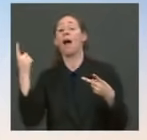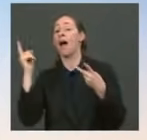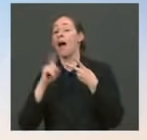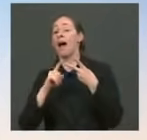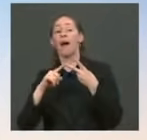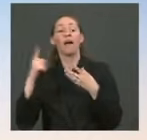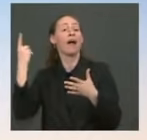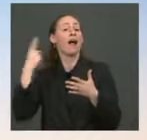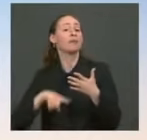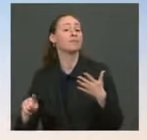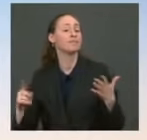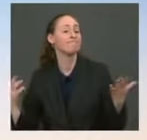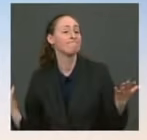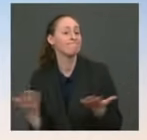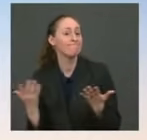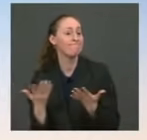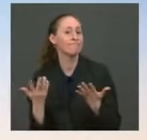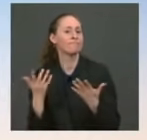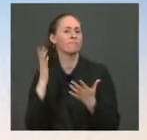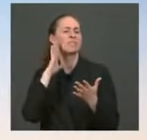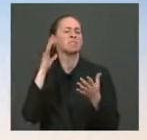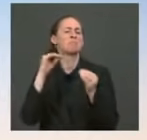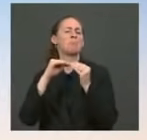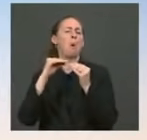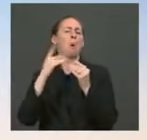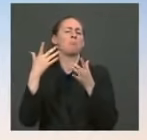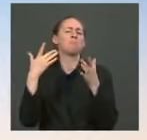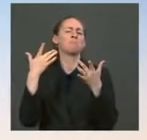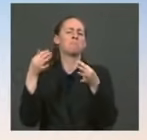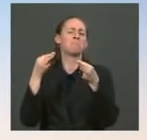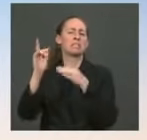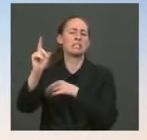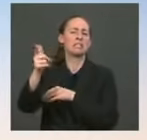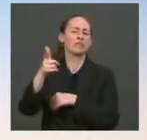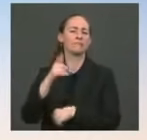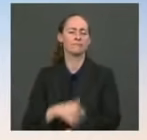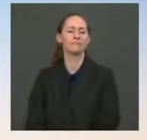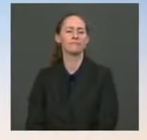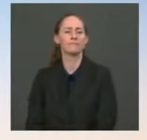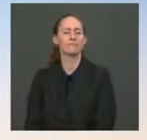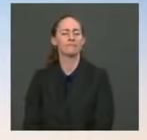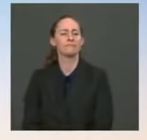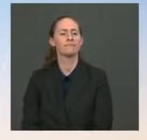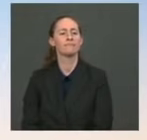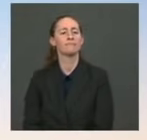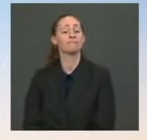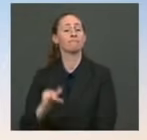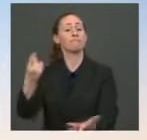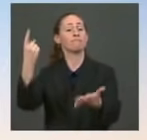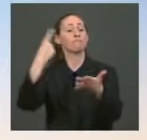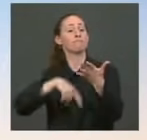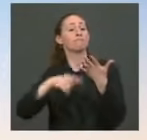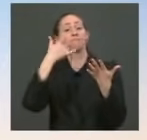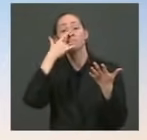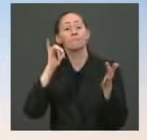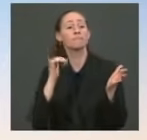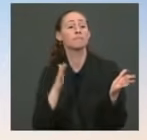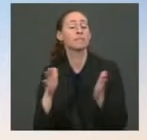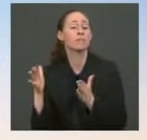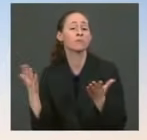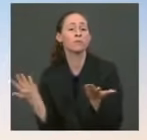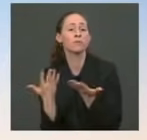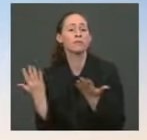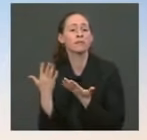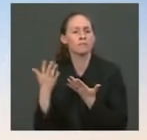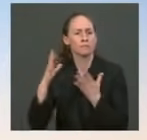have more to convey to all of you over the weekend, just to set expectations. But throughout next week, the President will continue to engage with members of Congress